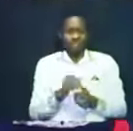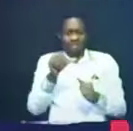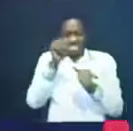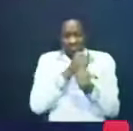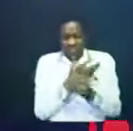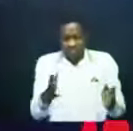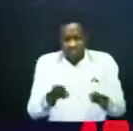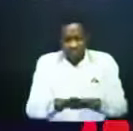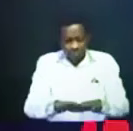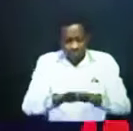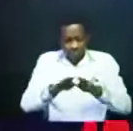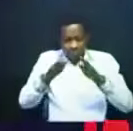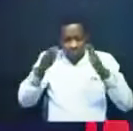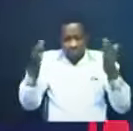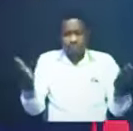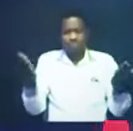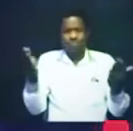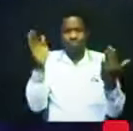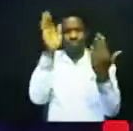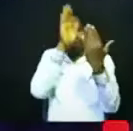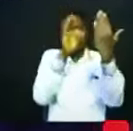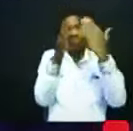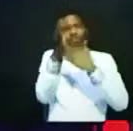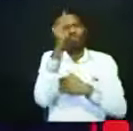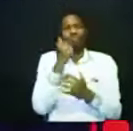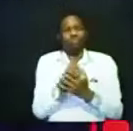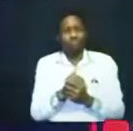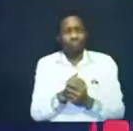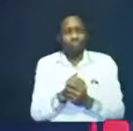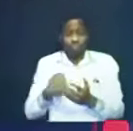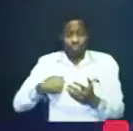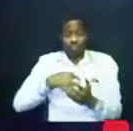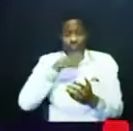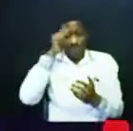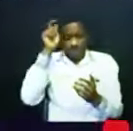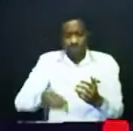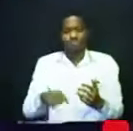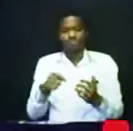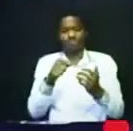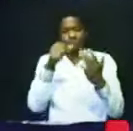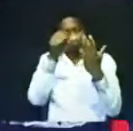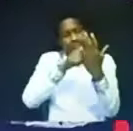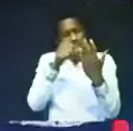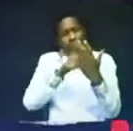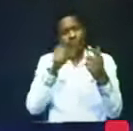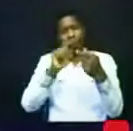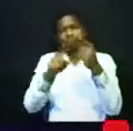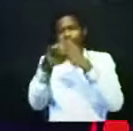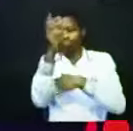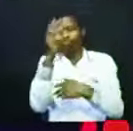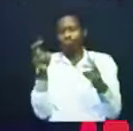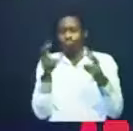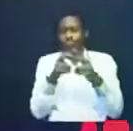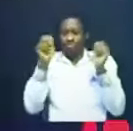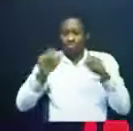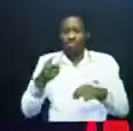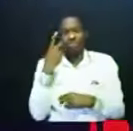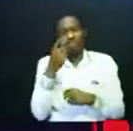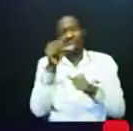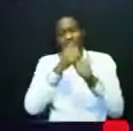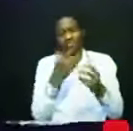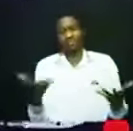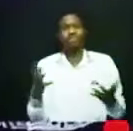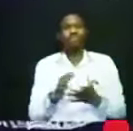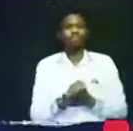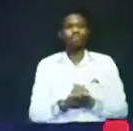before the eyes of him to whom we must give an account. Now we are talking about the word of